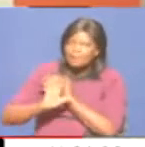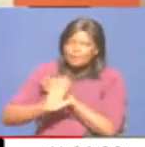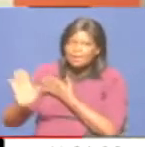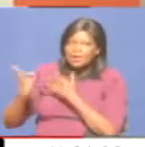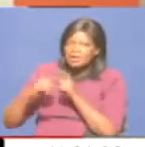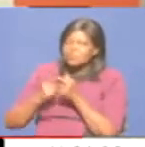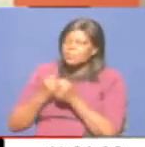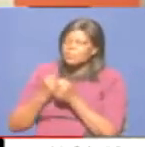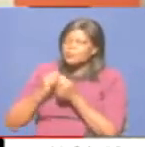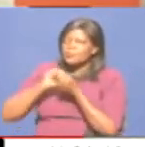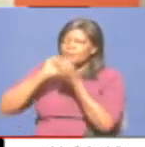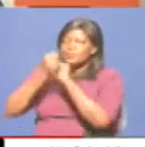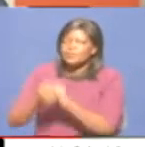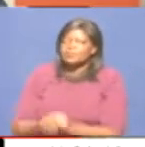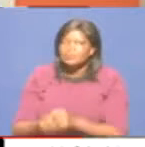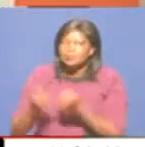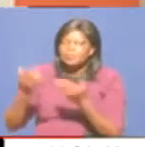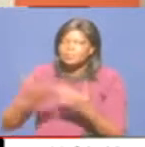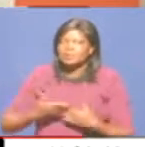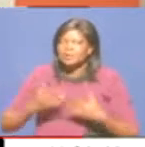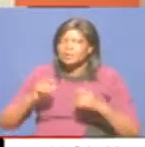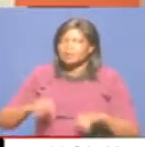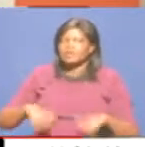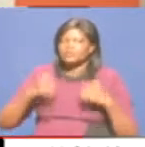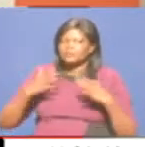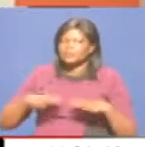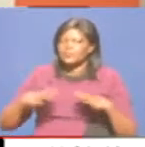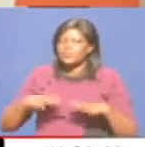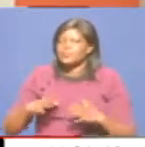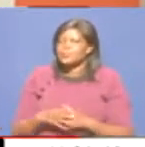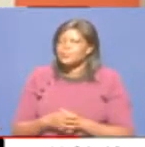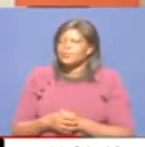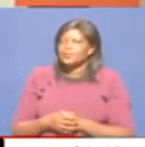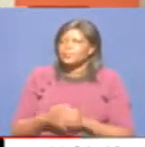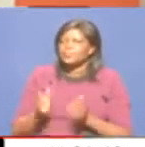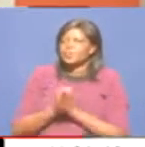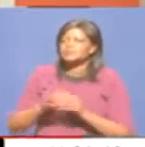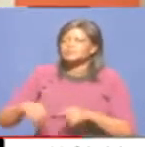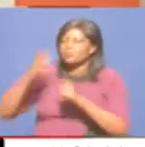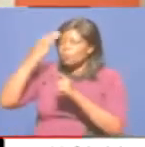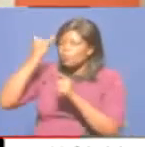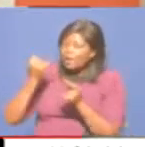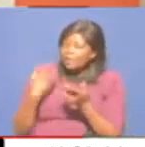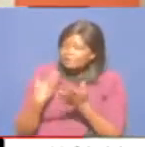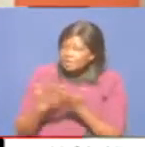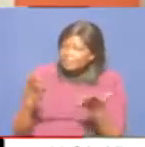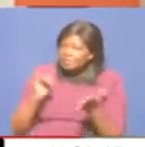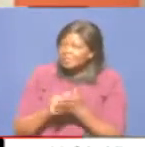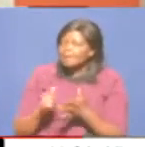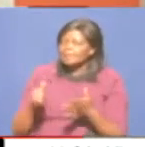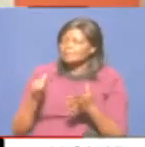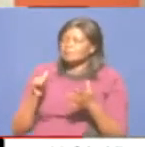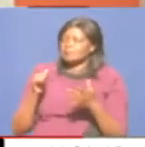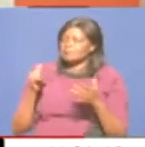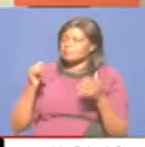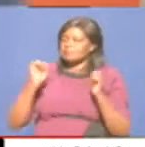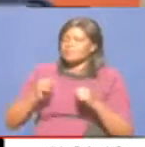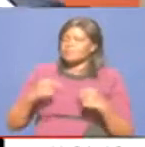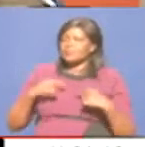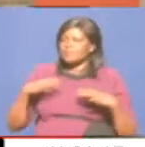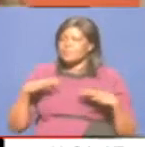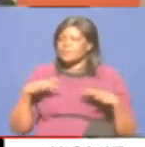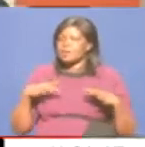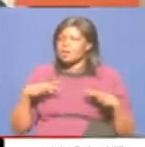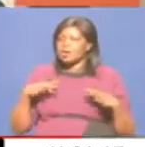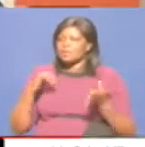make changes in the lives of the Wananchi than themselves. Because there is nothing that I would be proud of as Wilfred Bungei that I